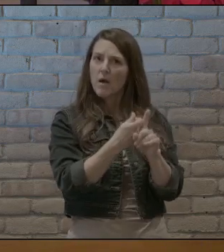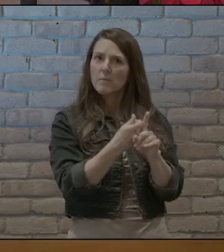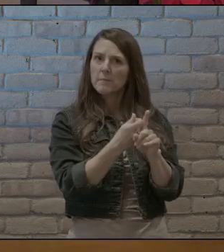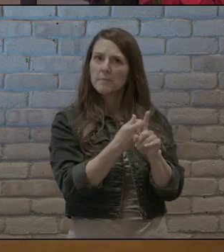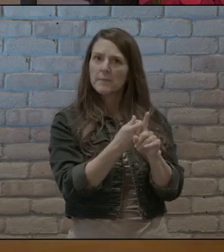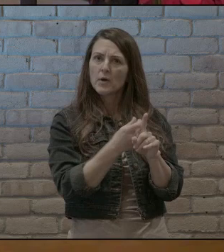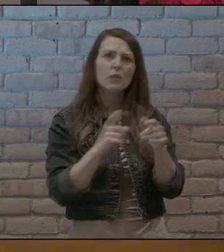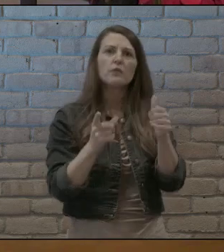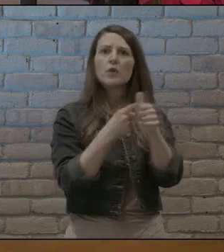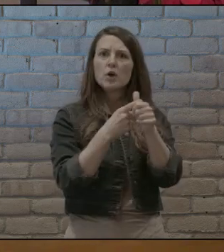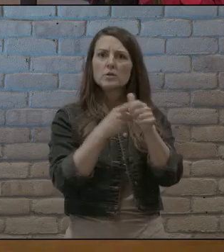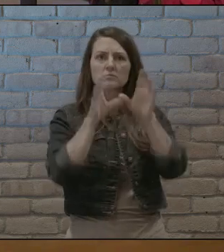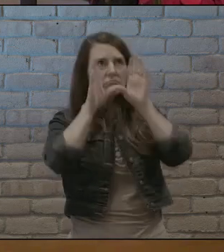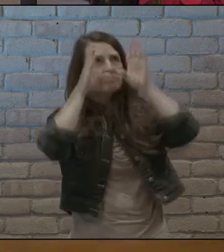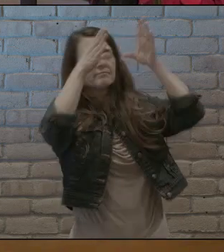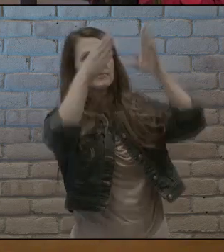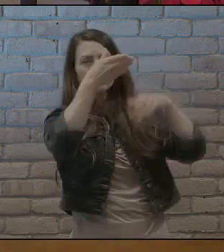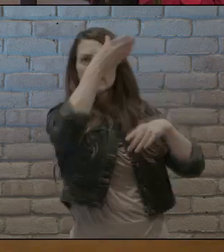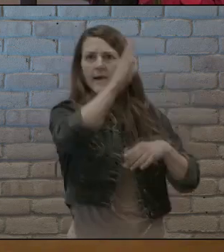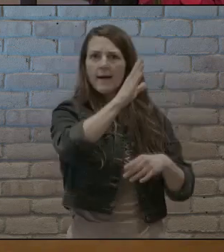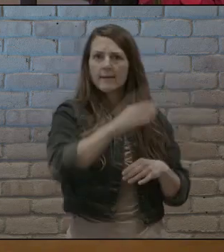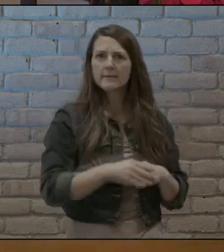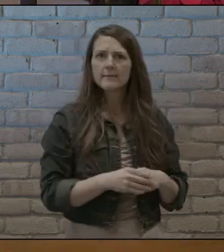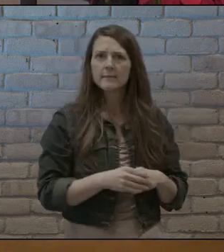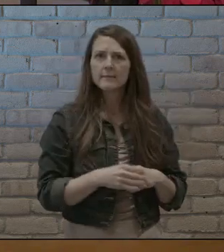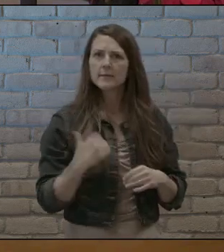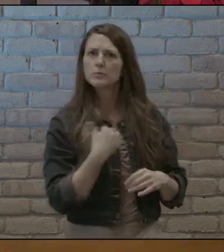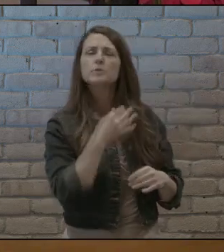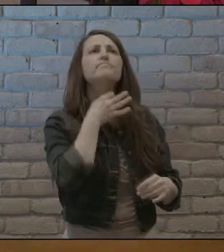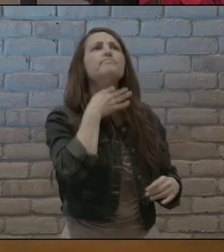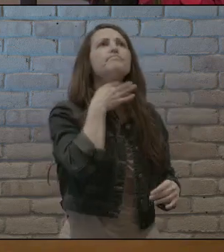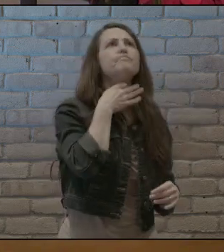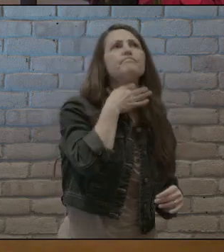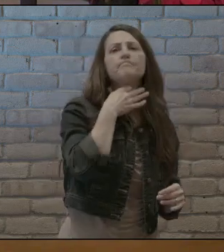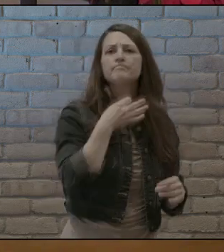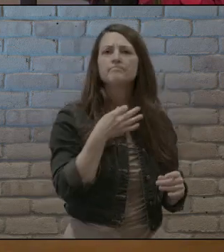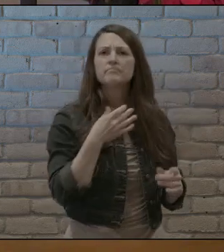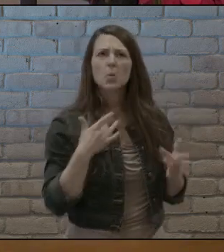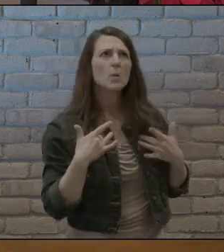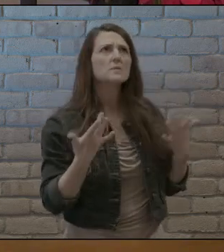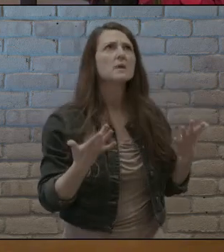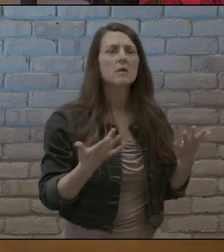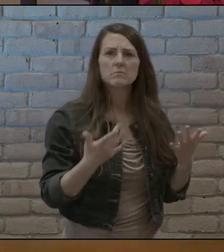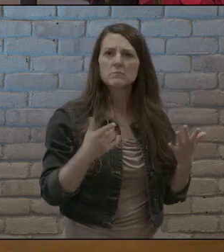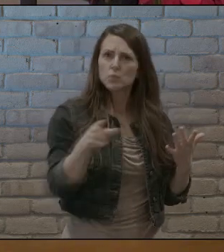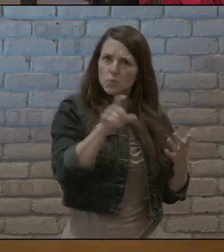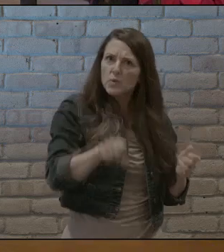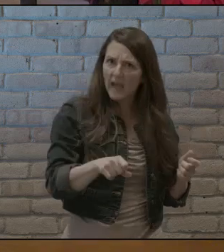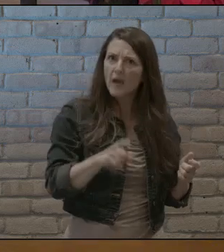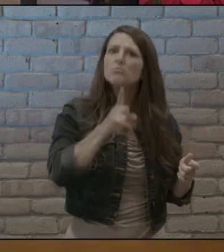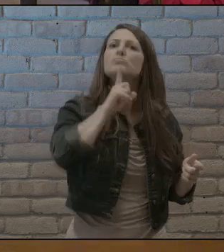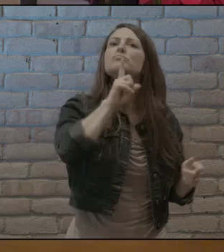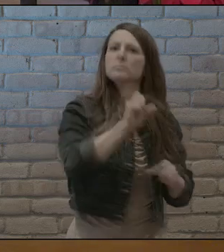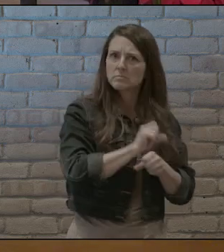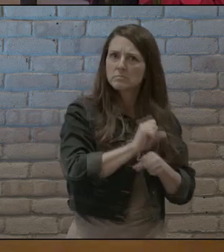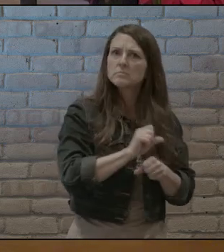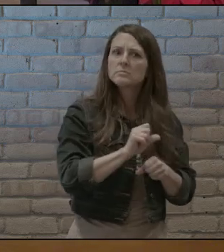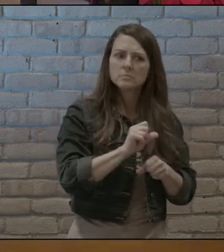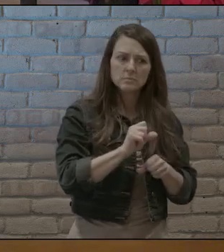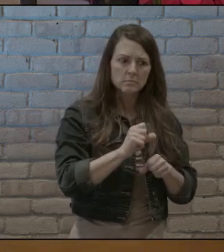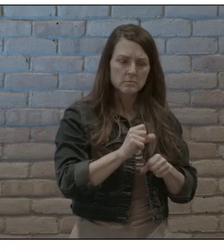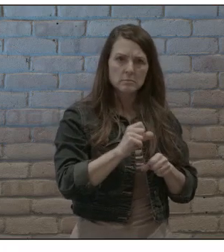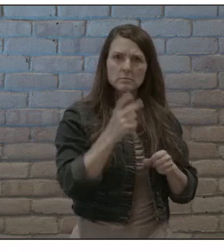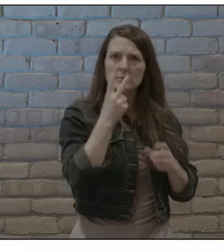God in curiosity, where you can be real with God about your doubts and your